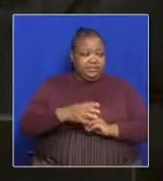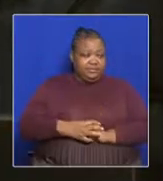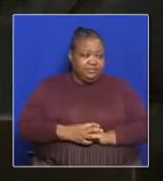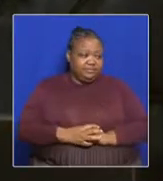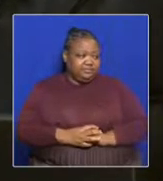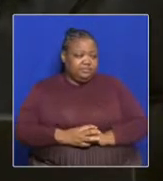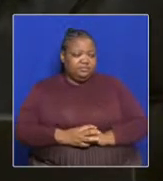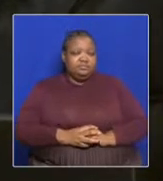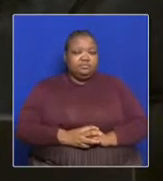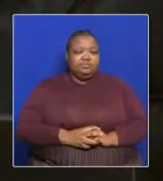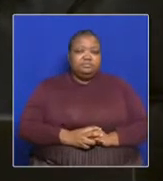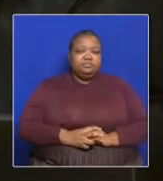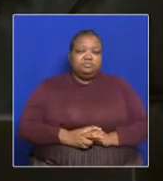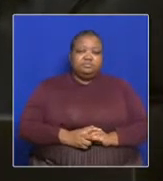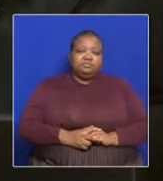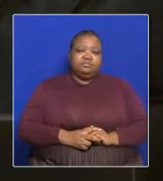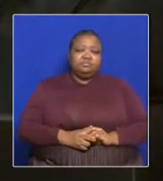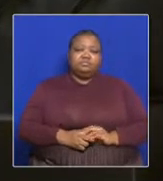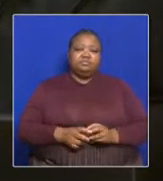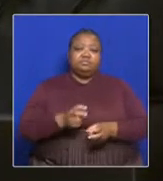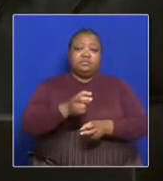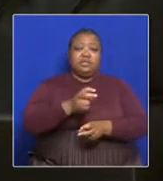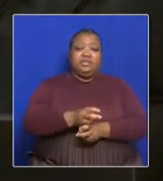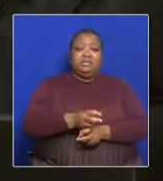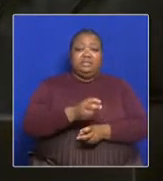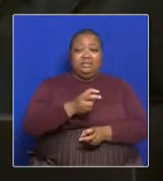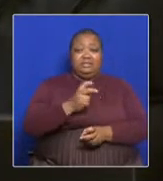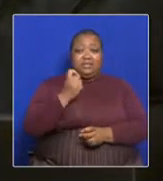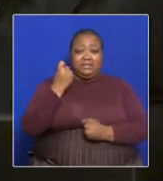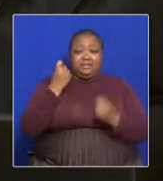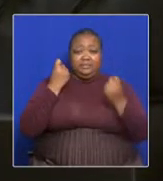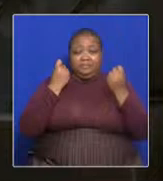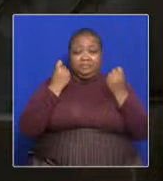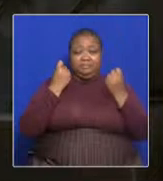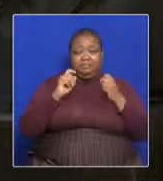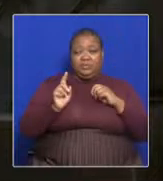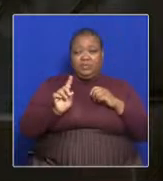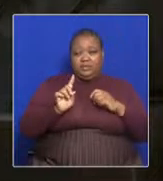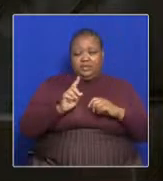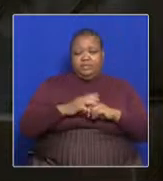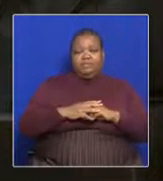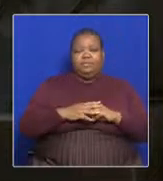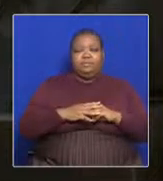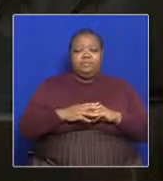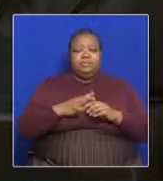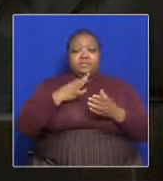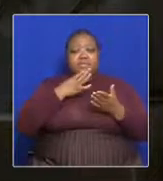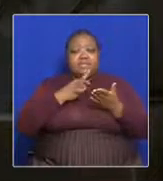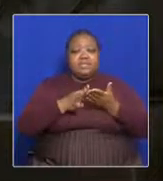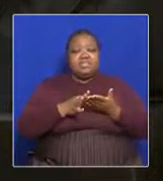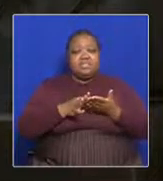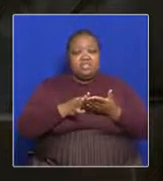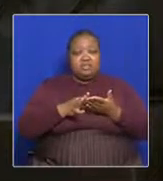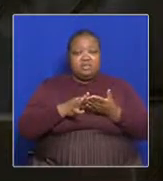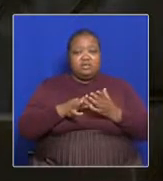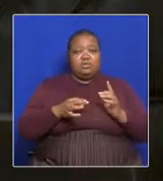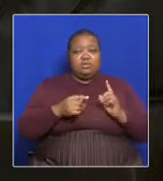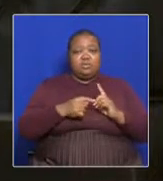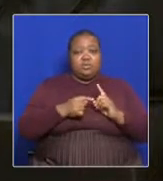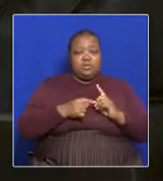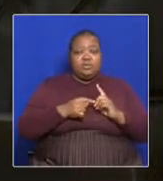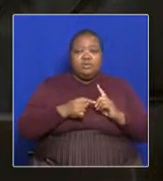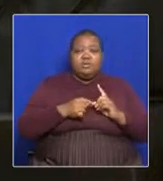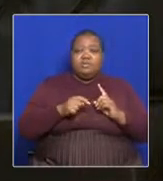What I have a difficulty with is, and I'm not suggesting that you should and you could have